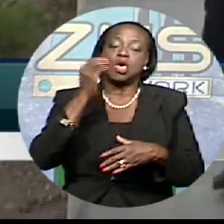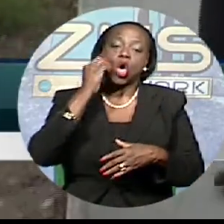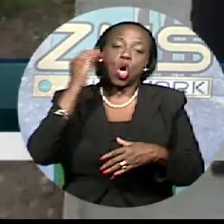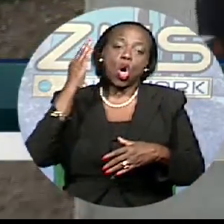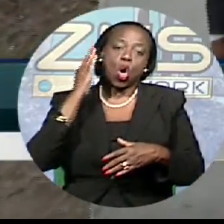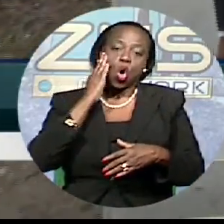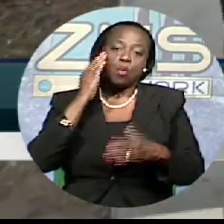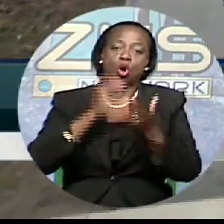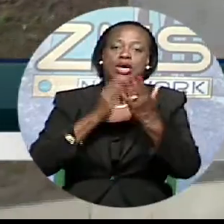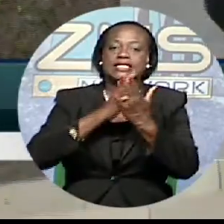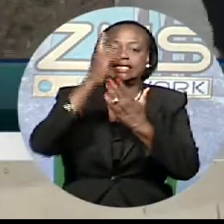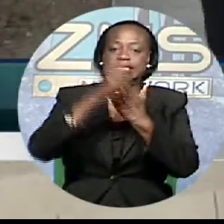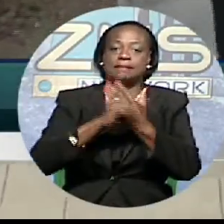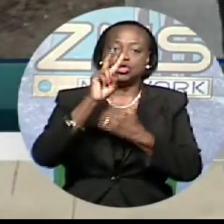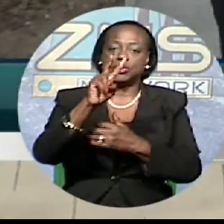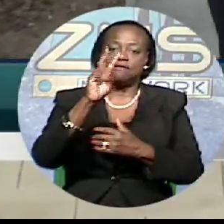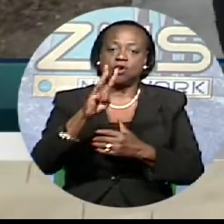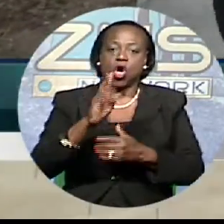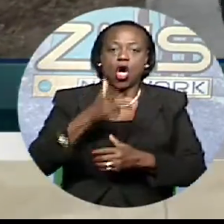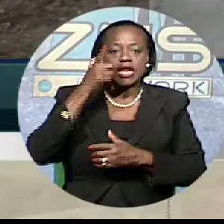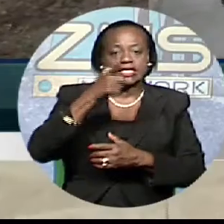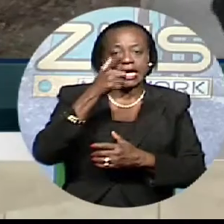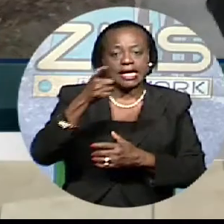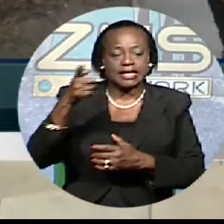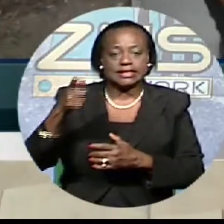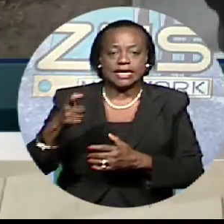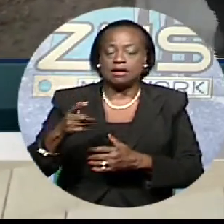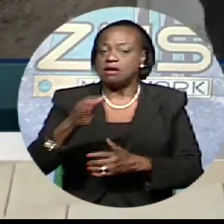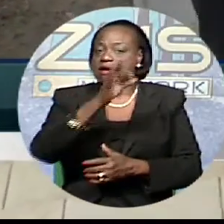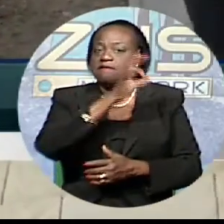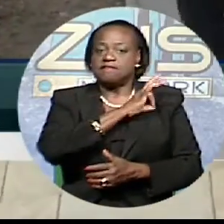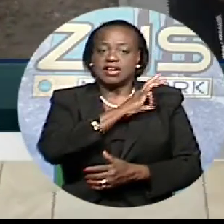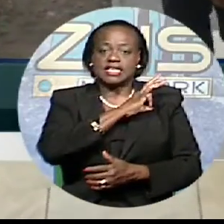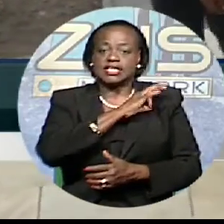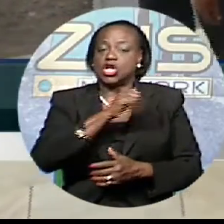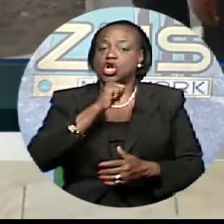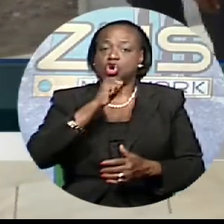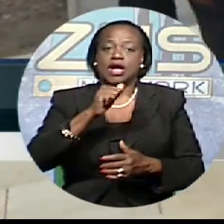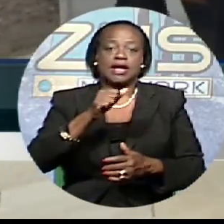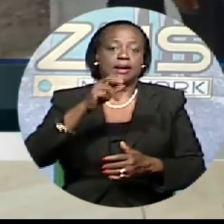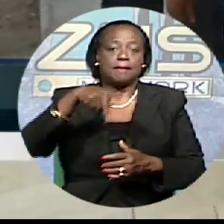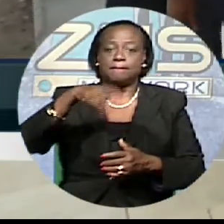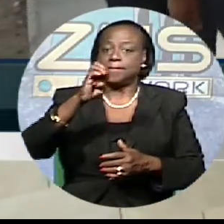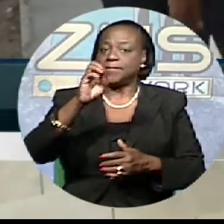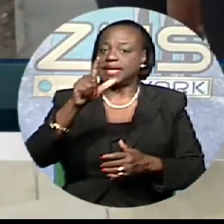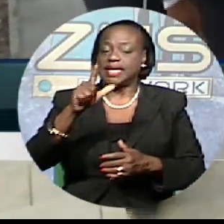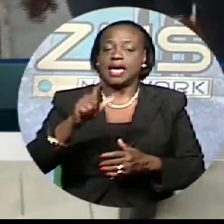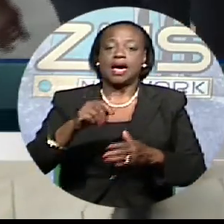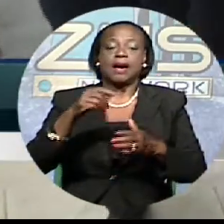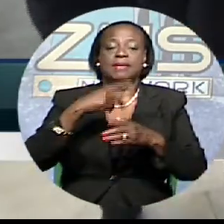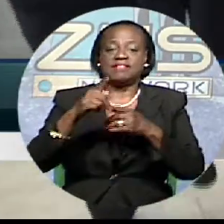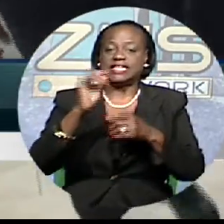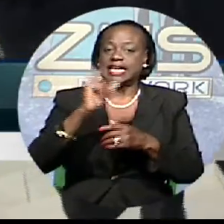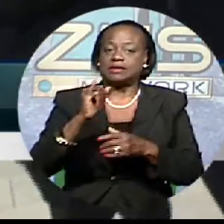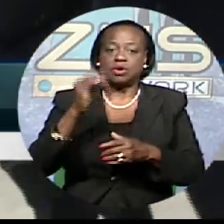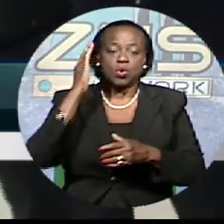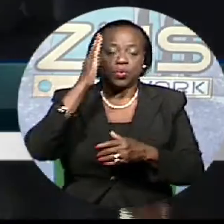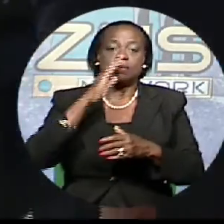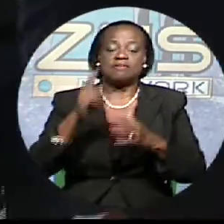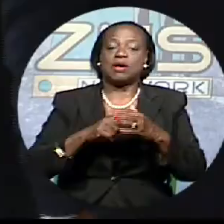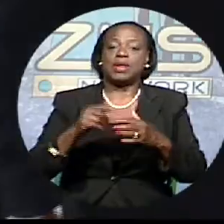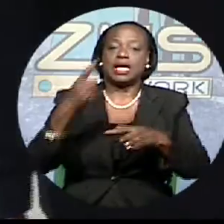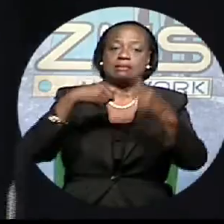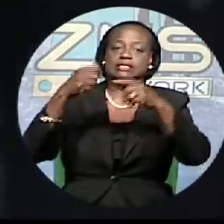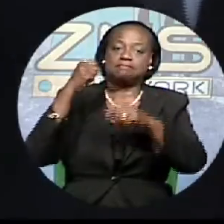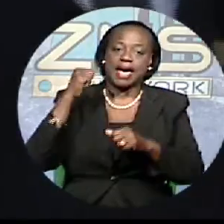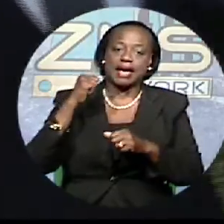2 p.m. on December 24th when he was gunned down. Ferguson was not required to enter a plea. A voluntary bill of indictment will be filed when he returns to court on